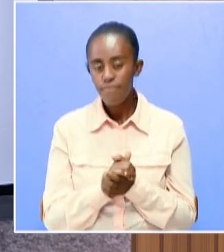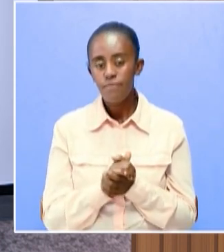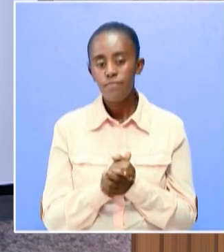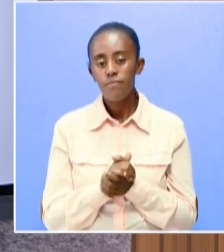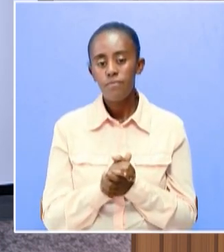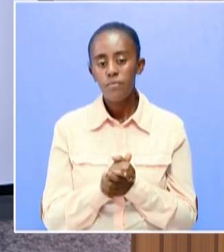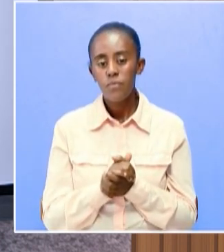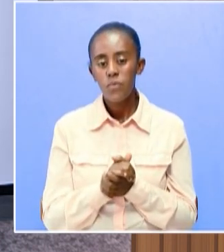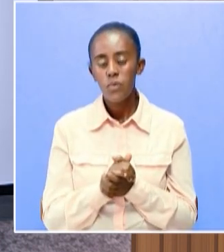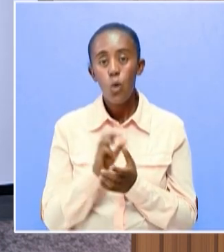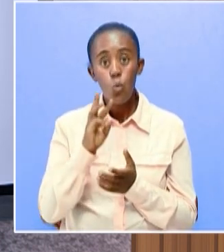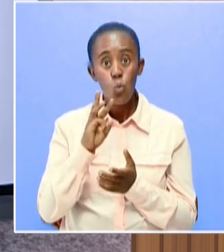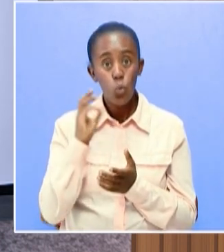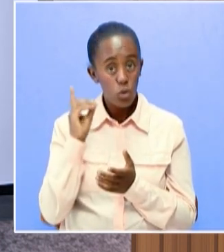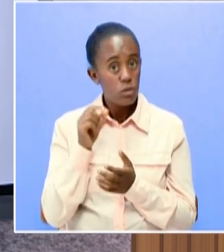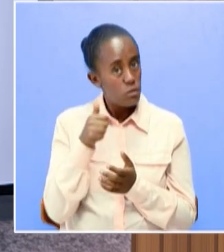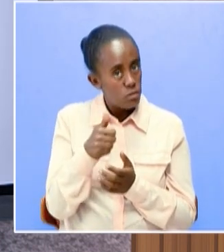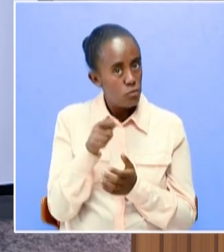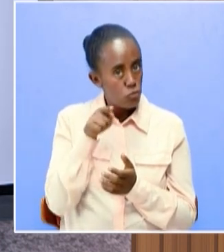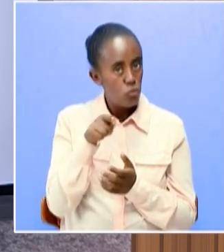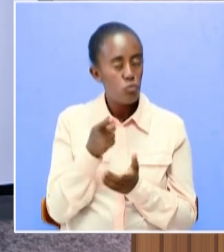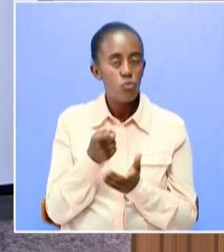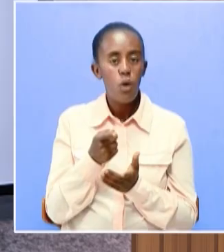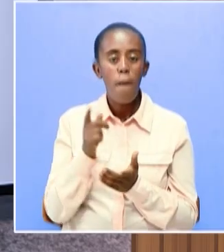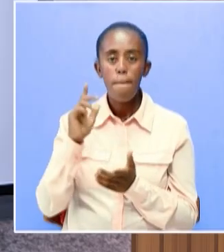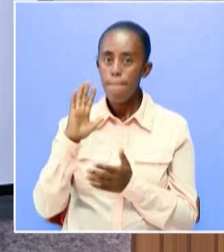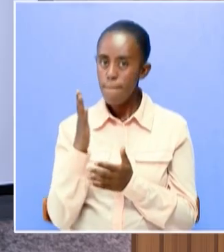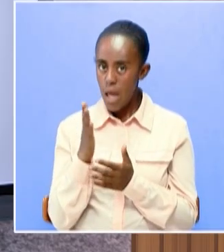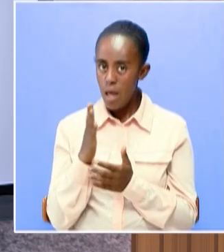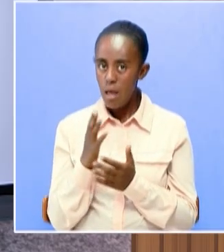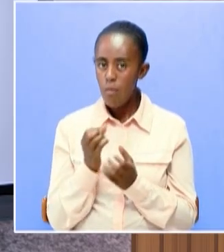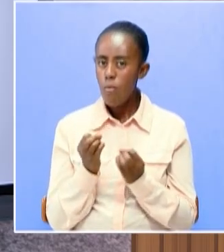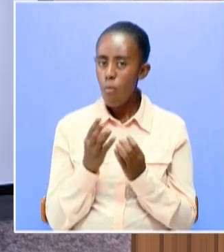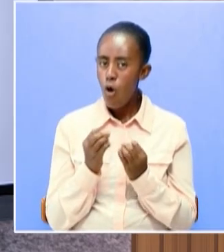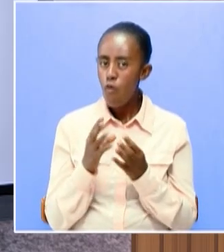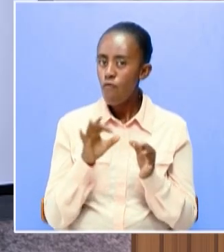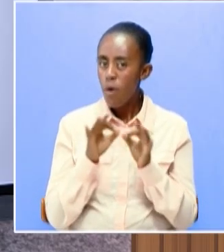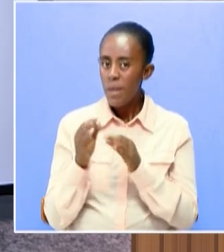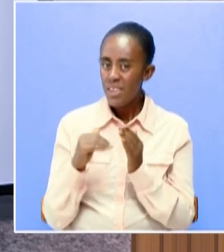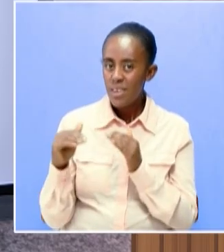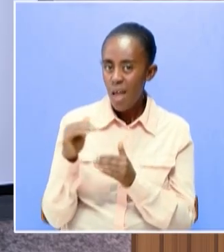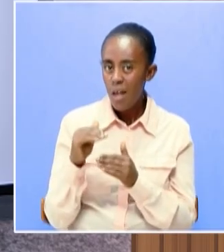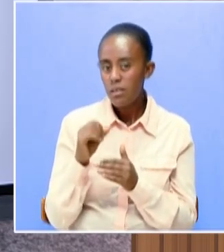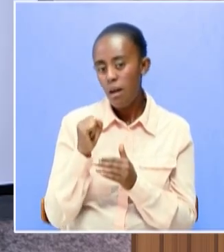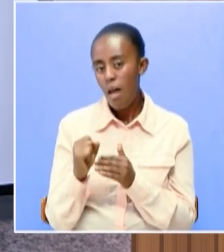And would is also can be used here. May is more formal than can.